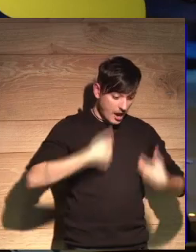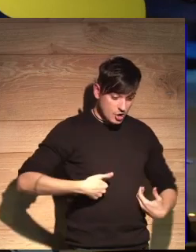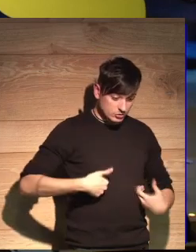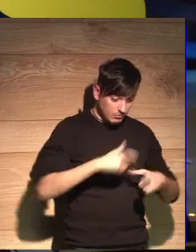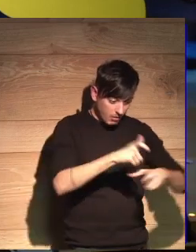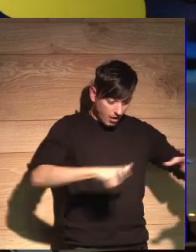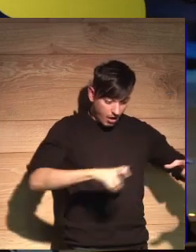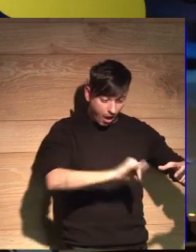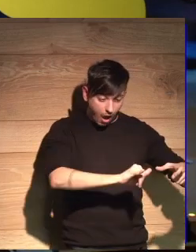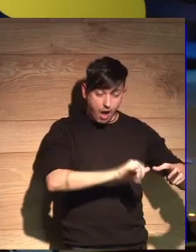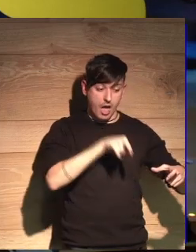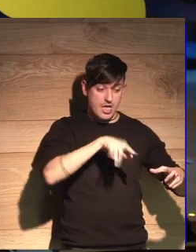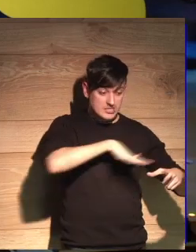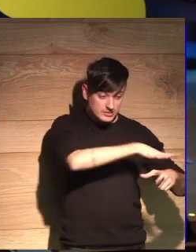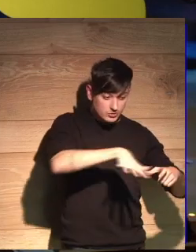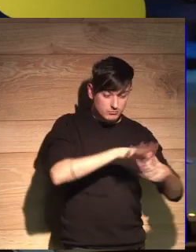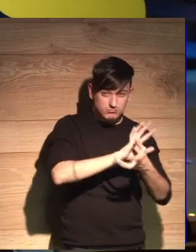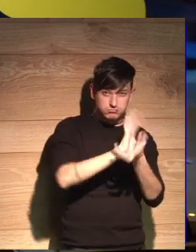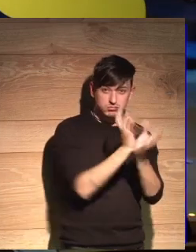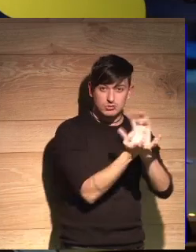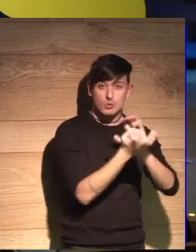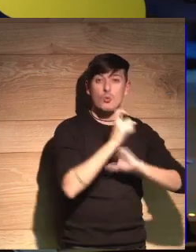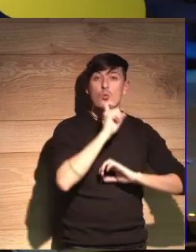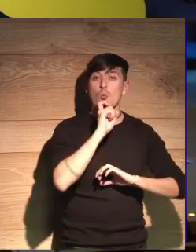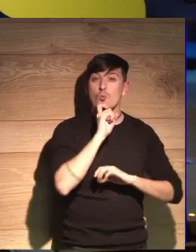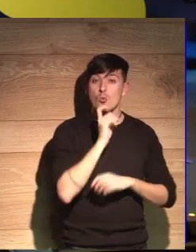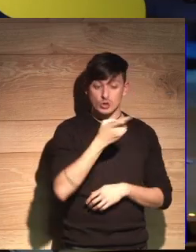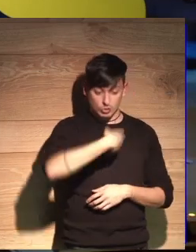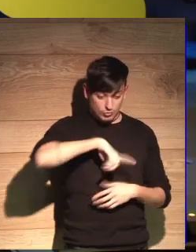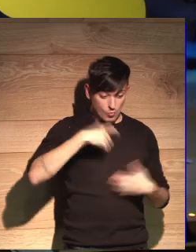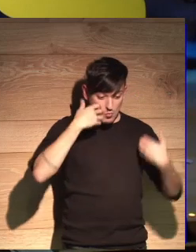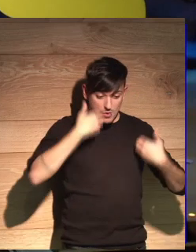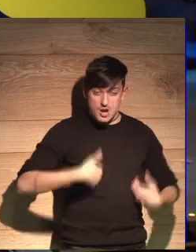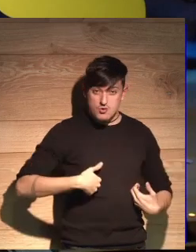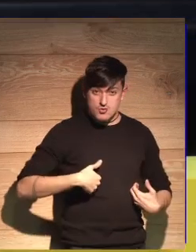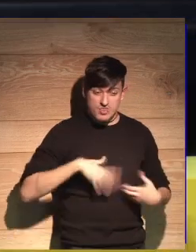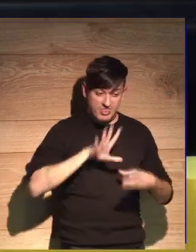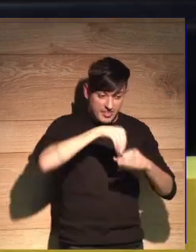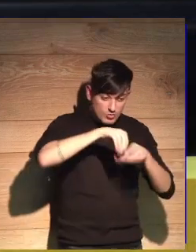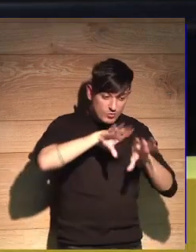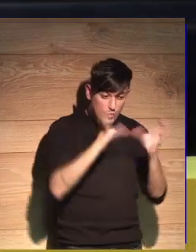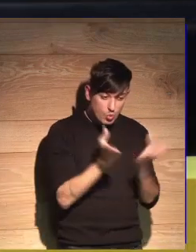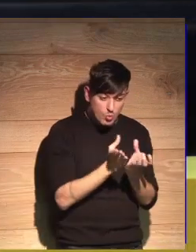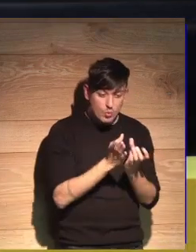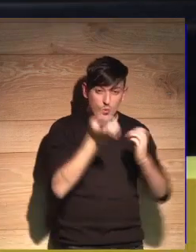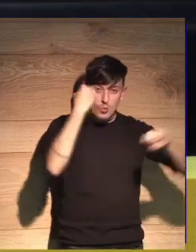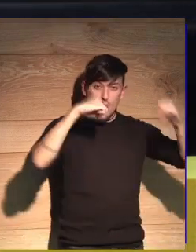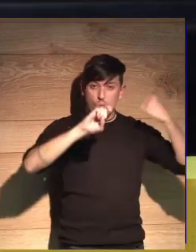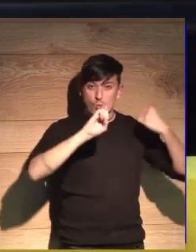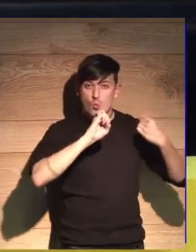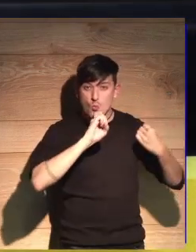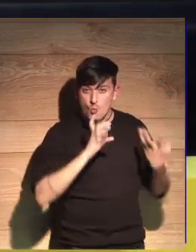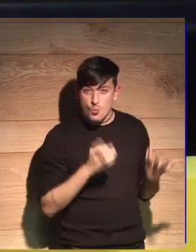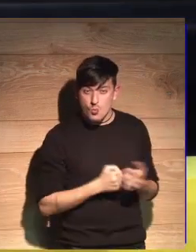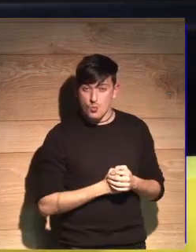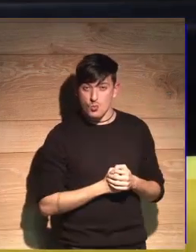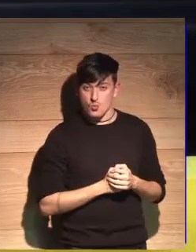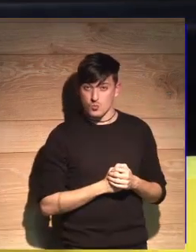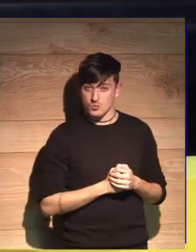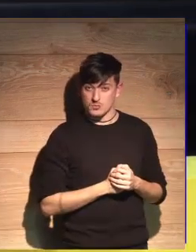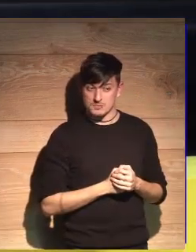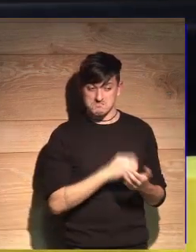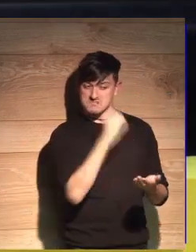where humans have in the world and how humans are in the world. And the